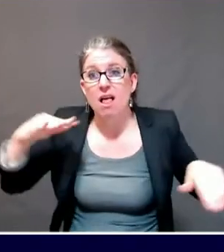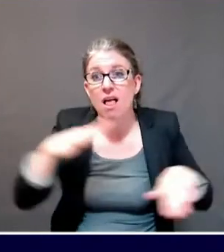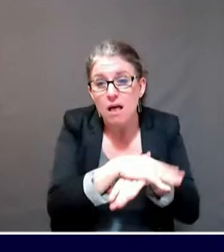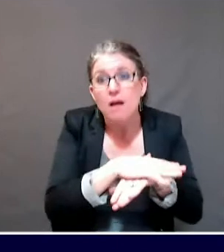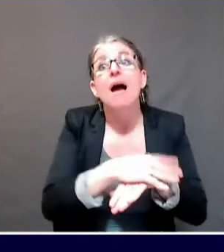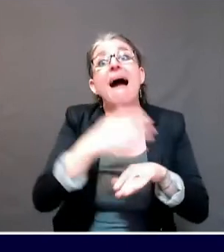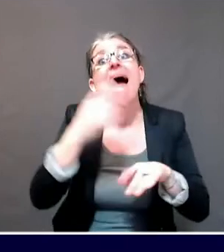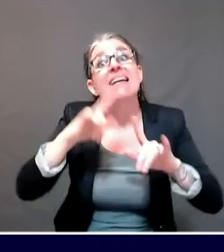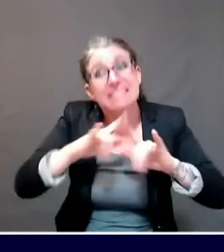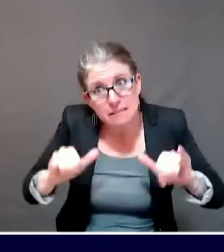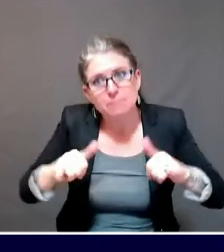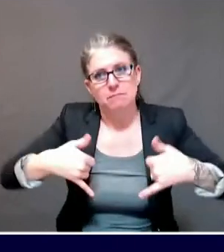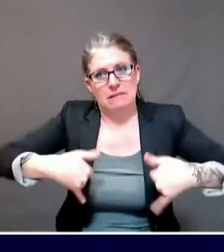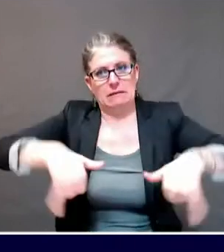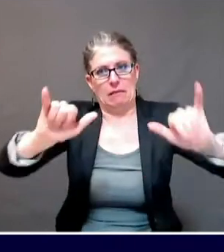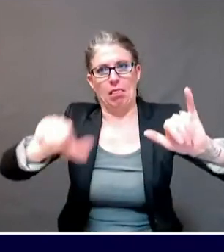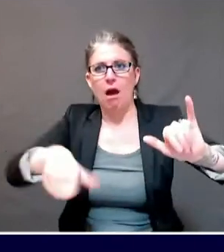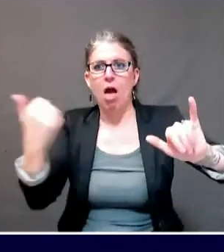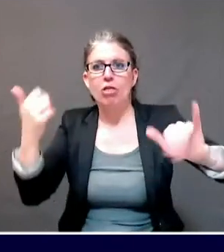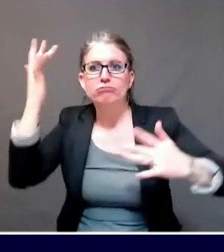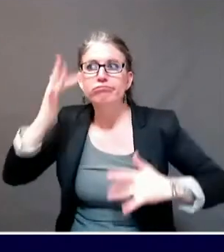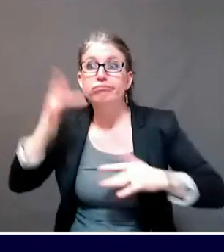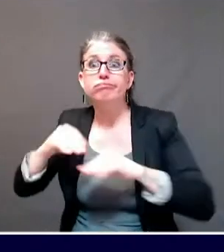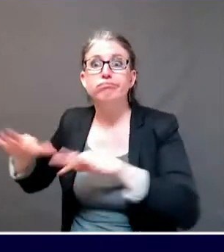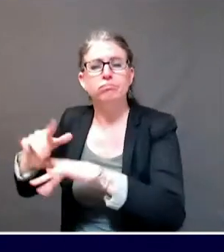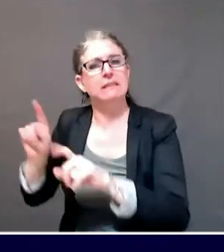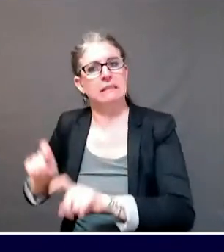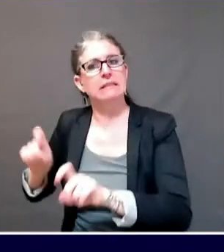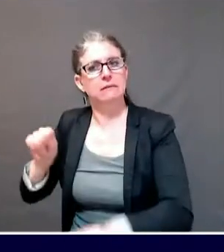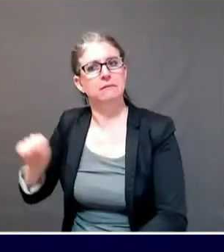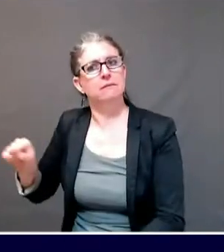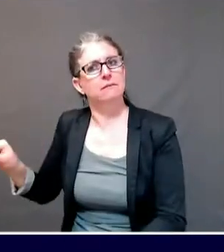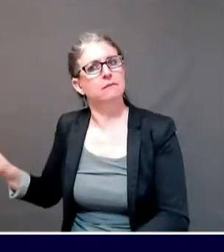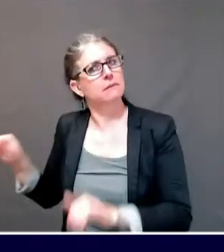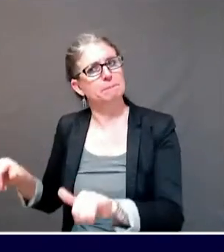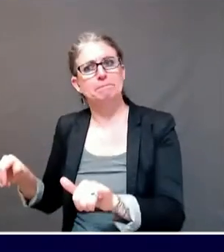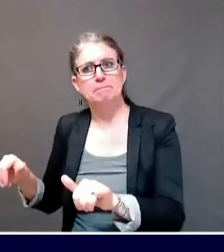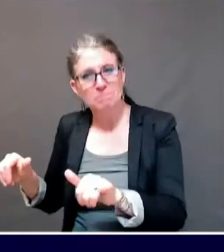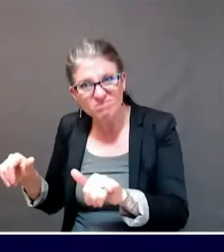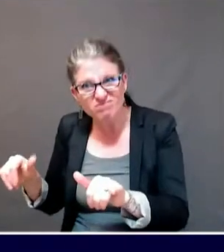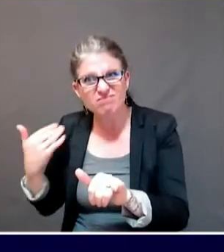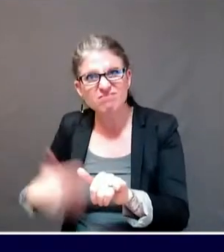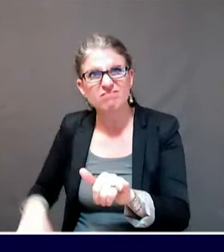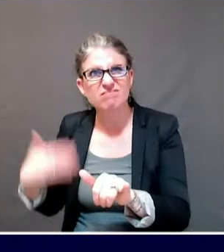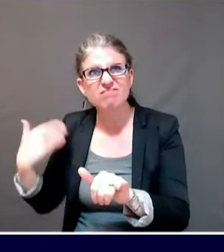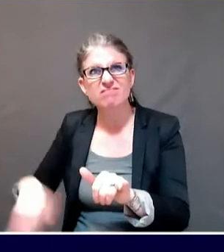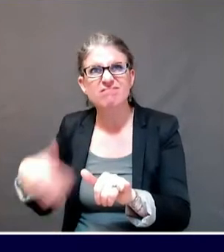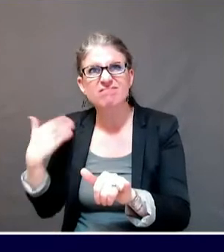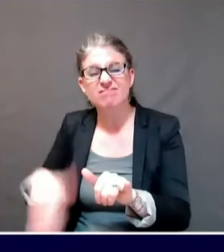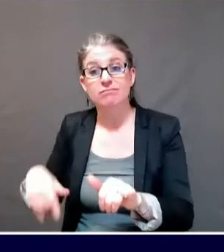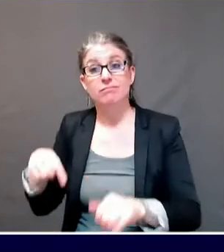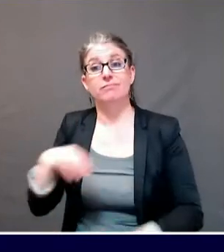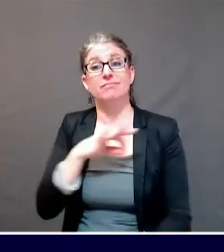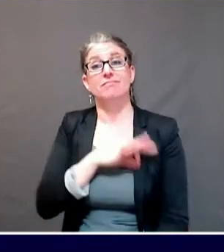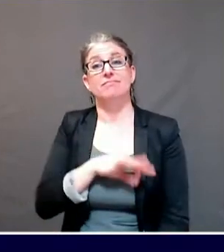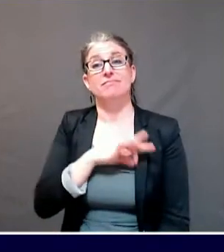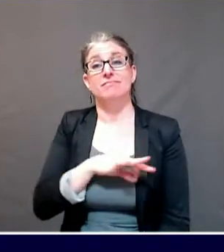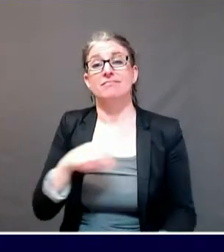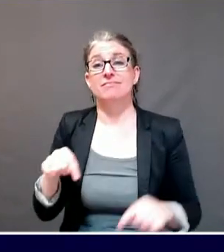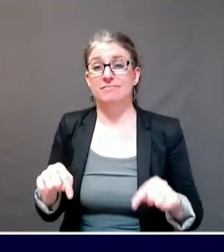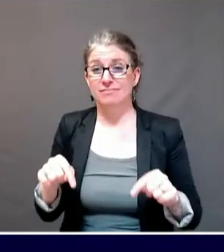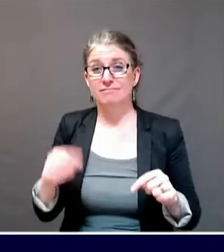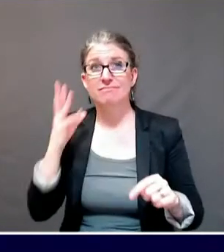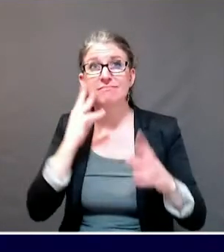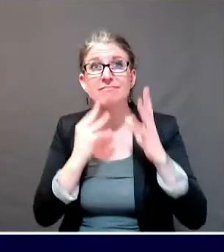alone, starting in March of last year. As a state, all laboratories that report their